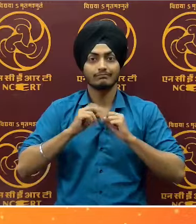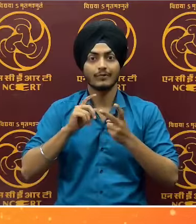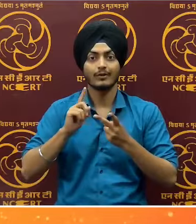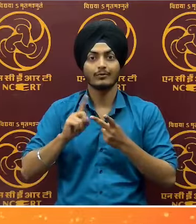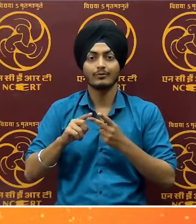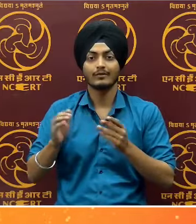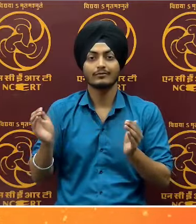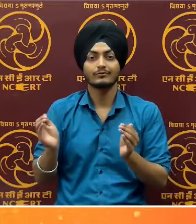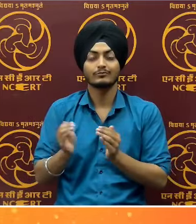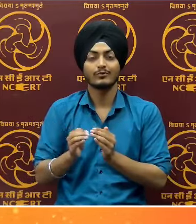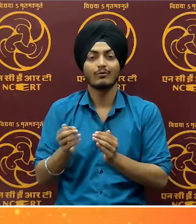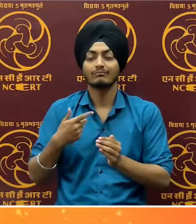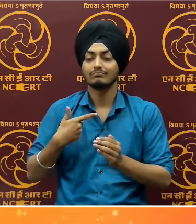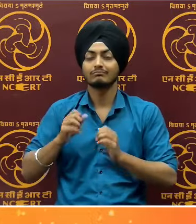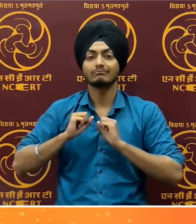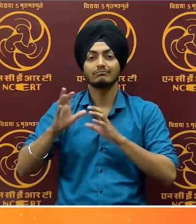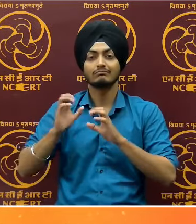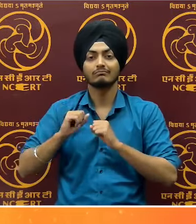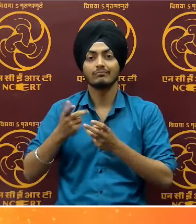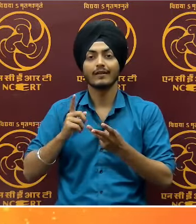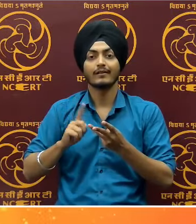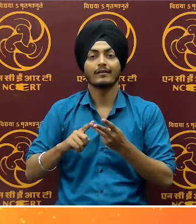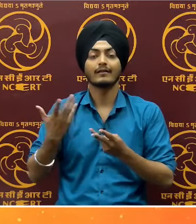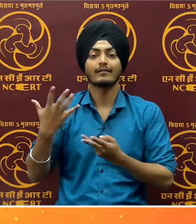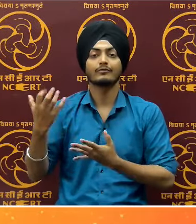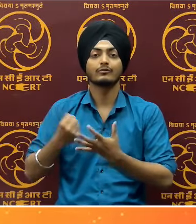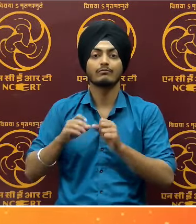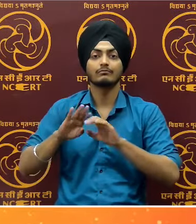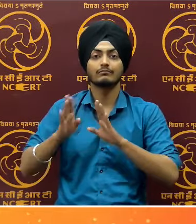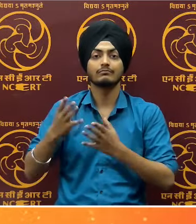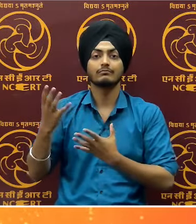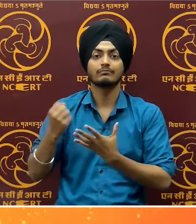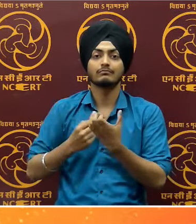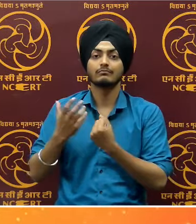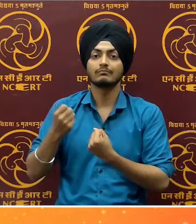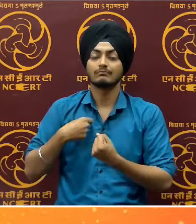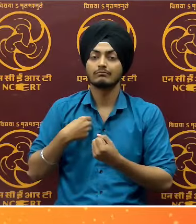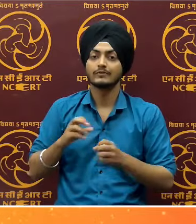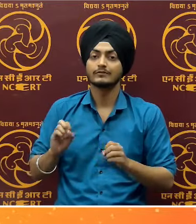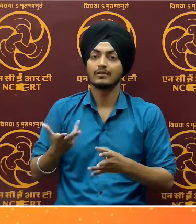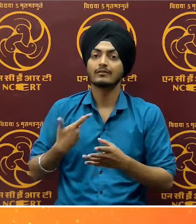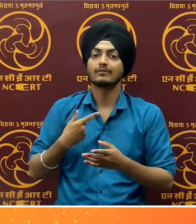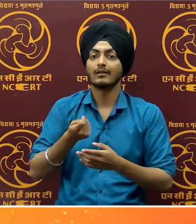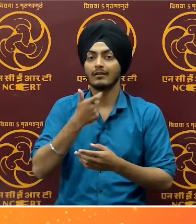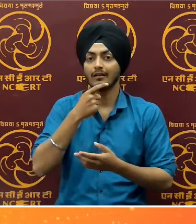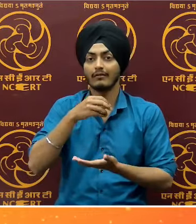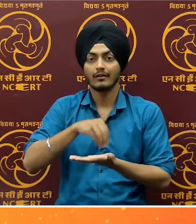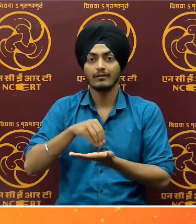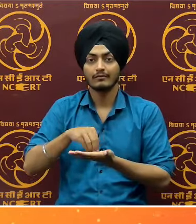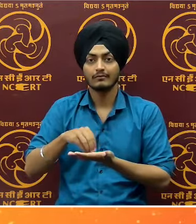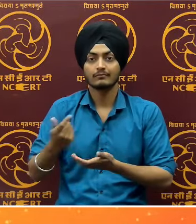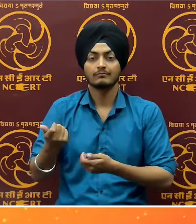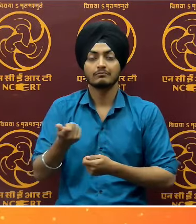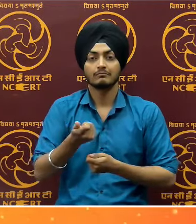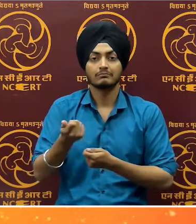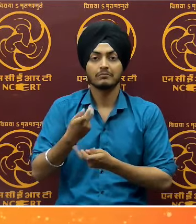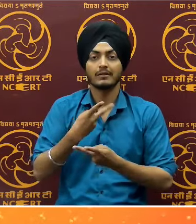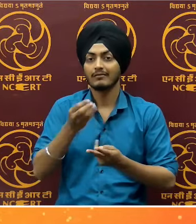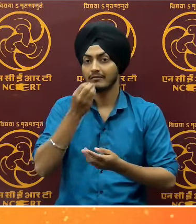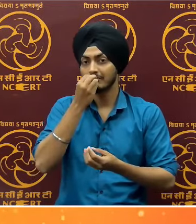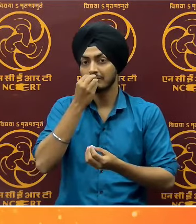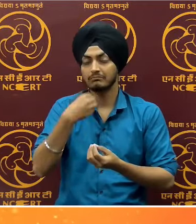and third is shopkeeping. The shopkeepers can sell some fertilizers and seeds, some other grocery